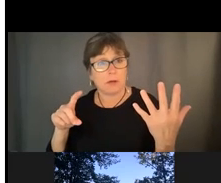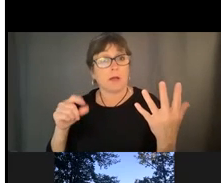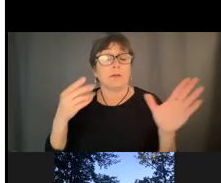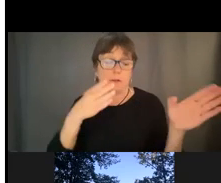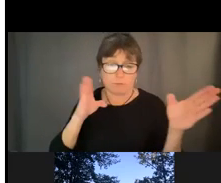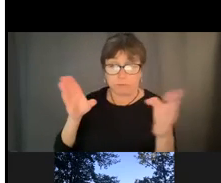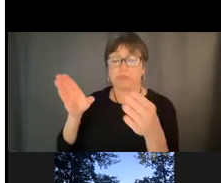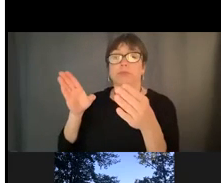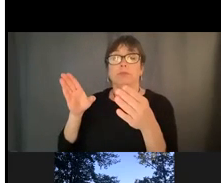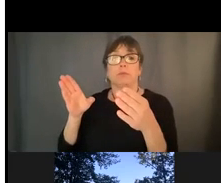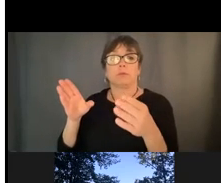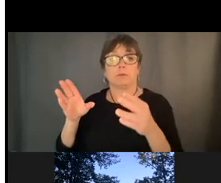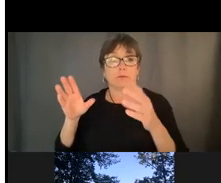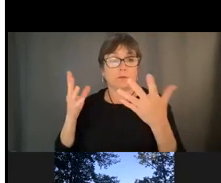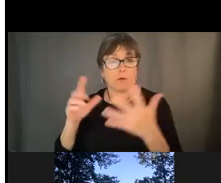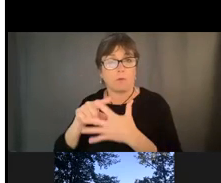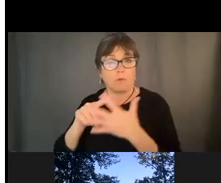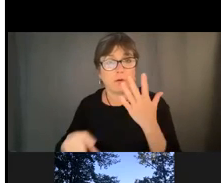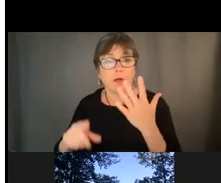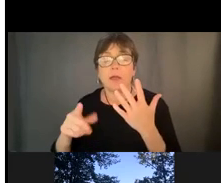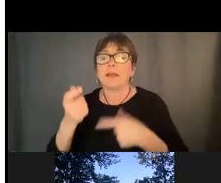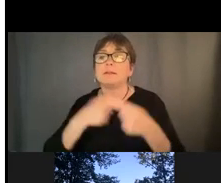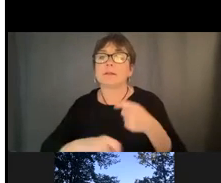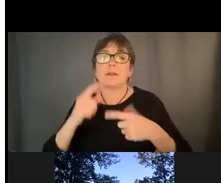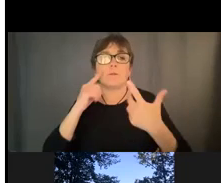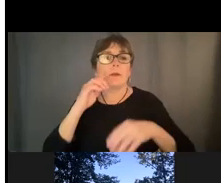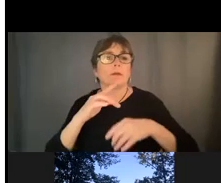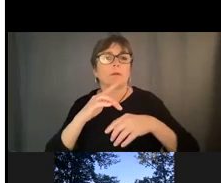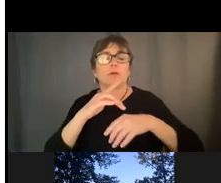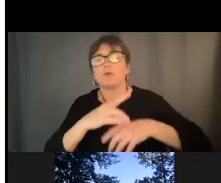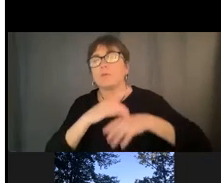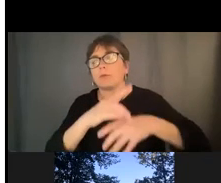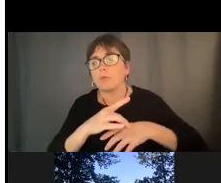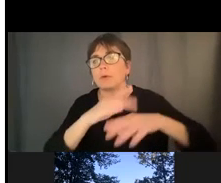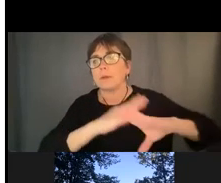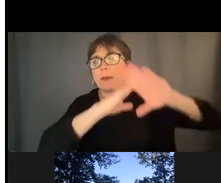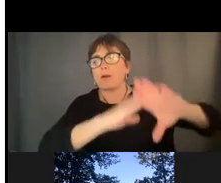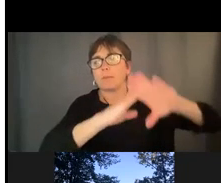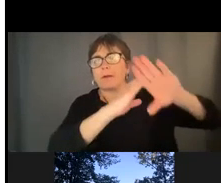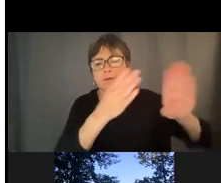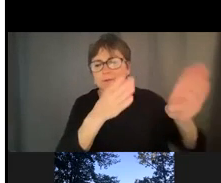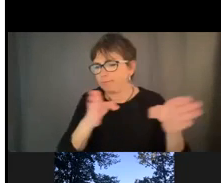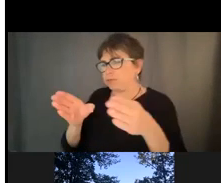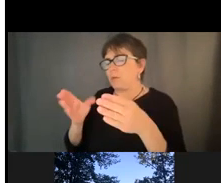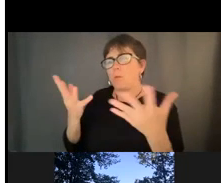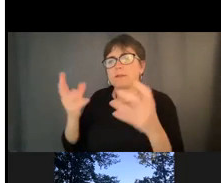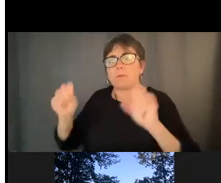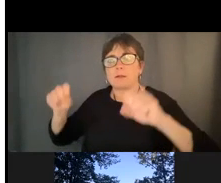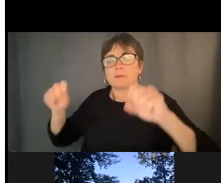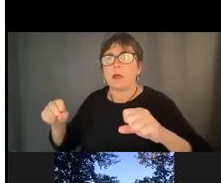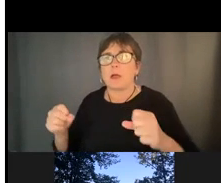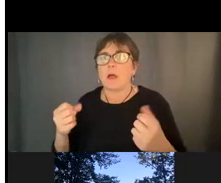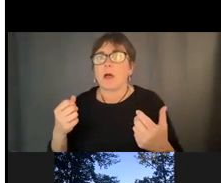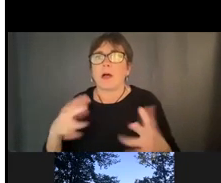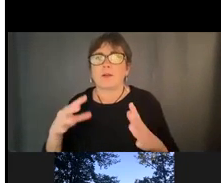possibility thinker, more so thinking about the barriers that might be in place? So it gets different. So I don't want to stay on